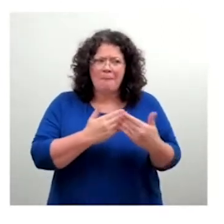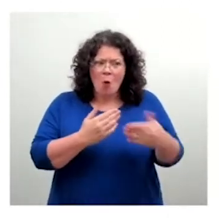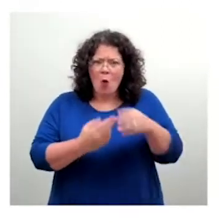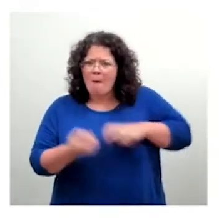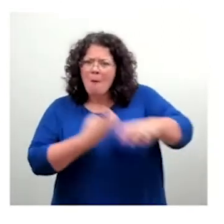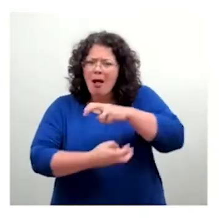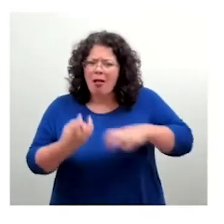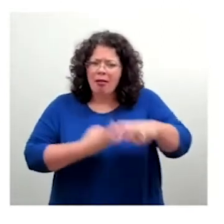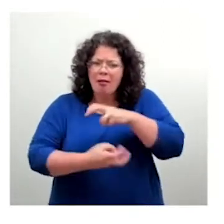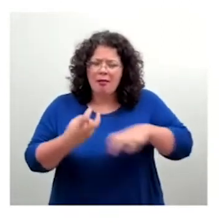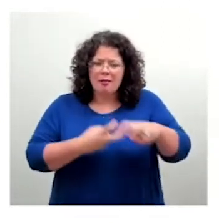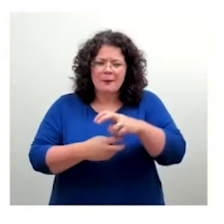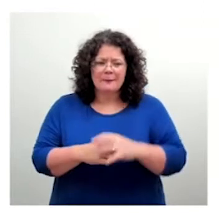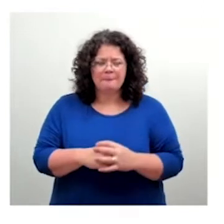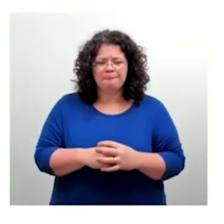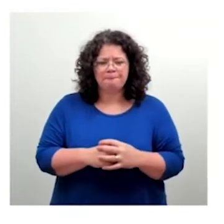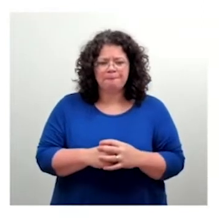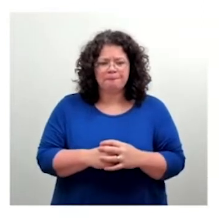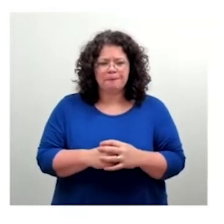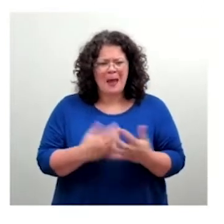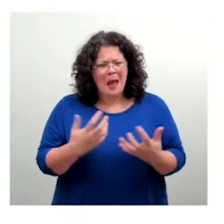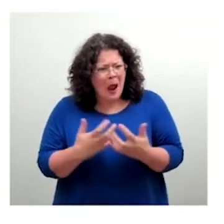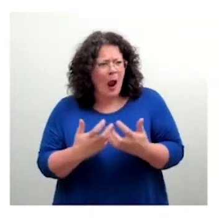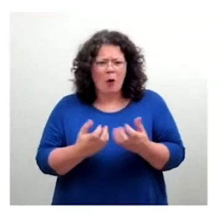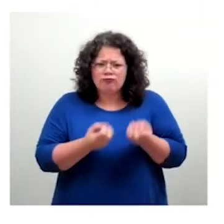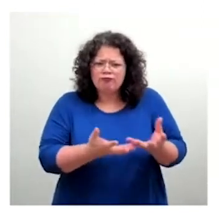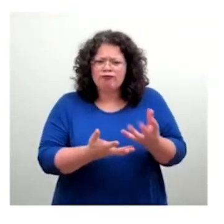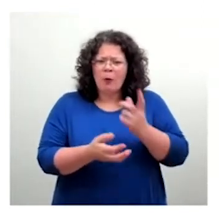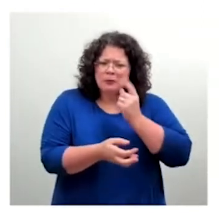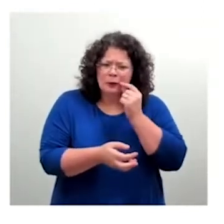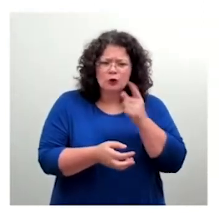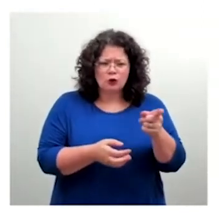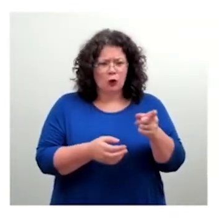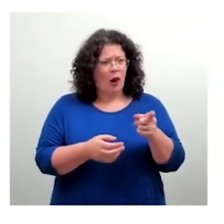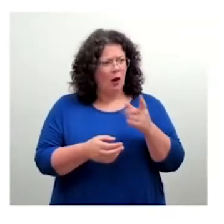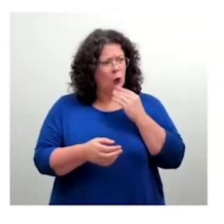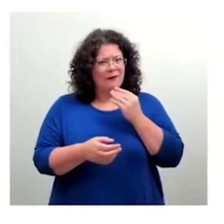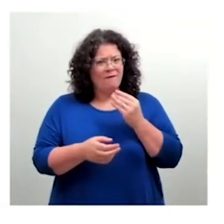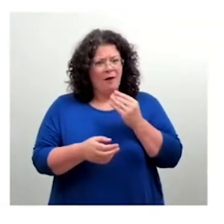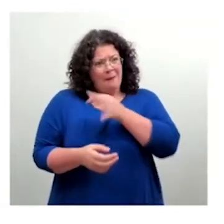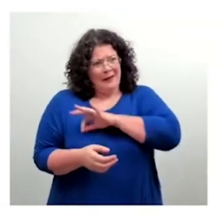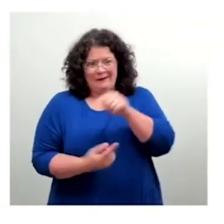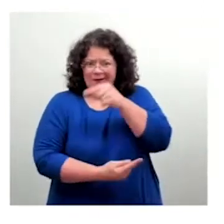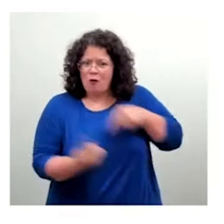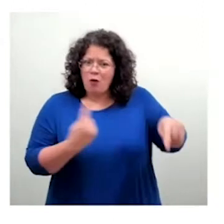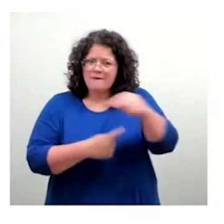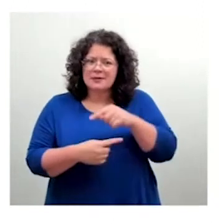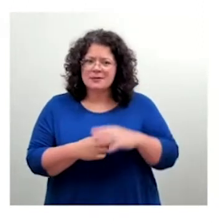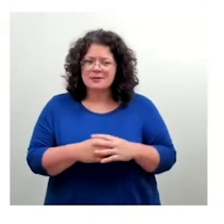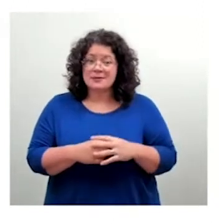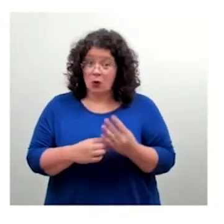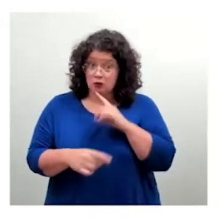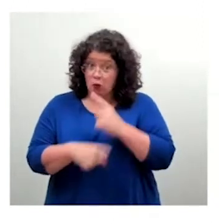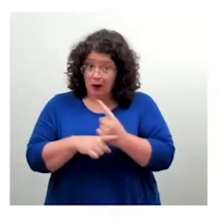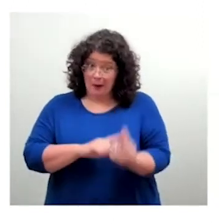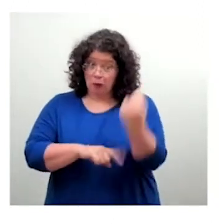back to 2012. And on the slide here, we've got a couple of images from the vehicle that we developed at the